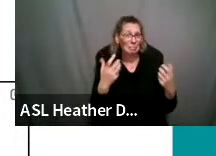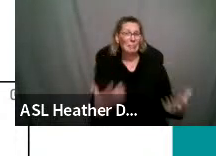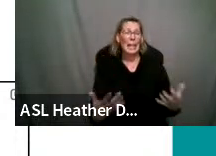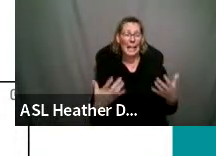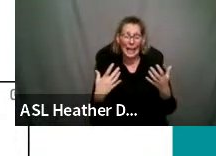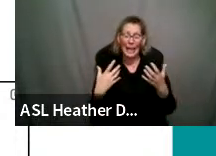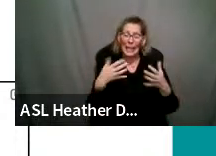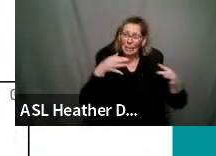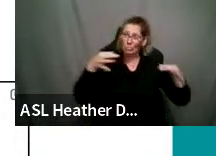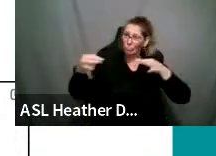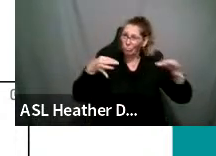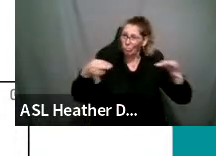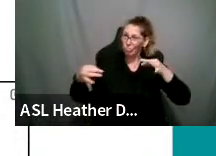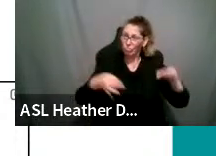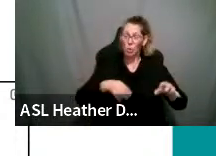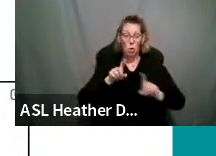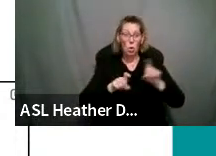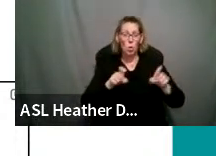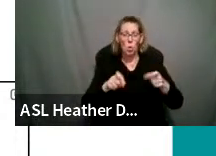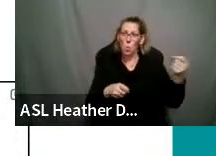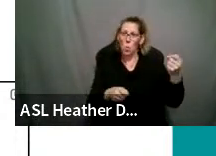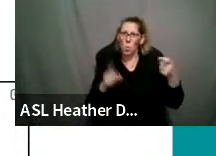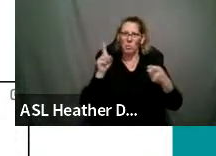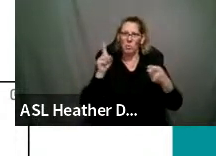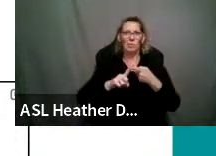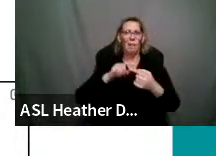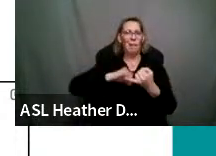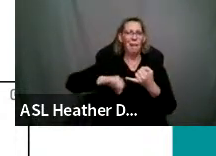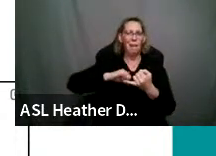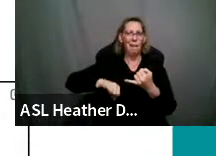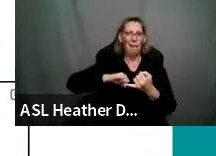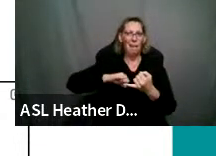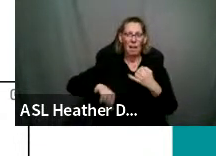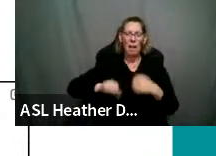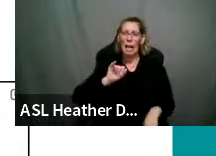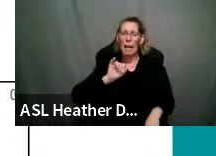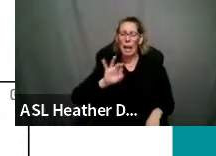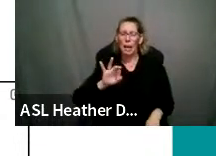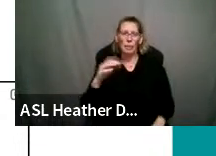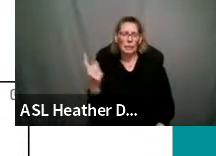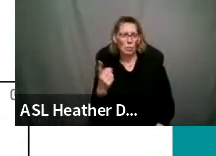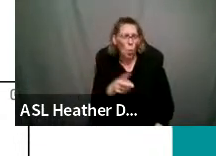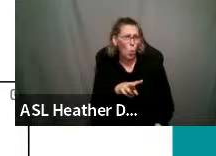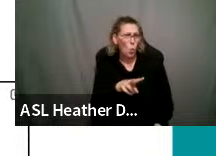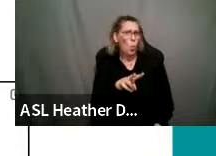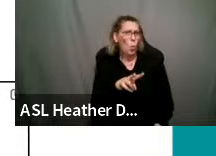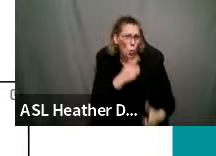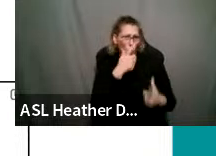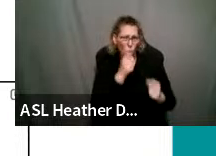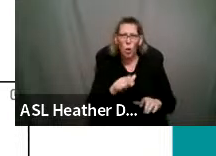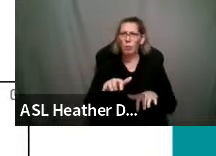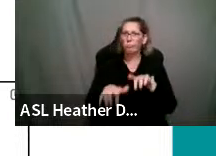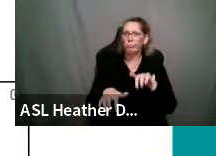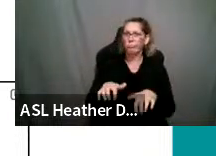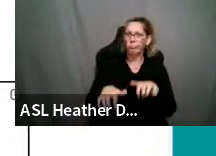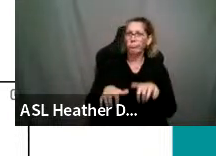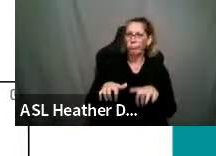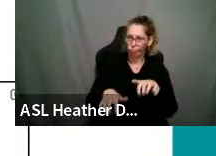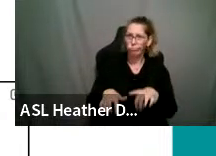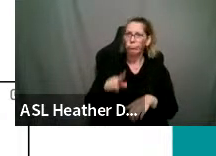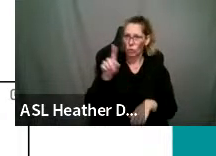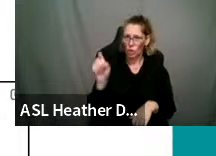all of those questions to the end of our time tonight. But if something is interesting to you, please do feel free to enter